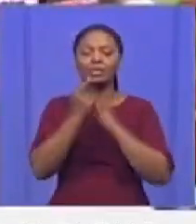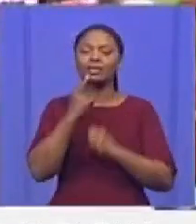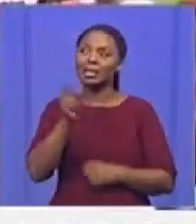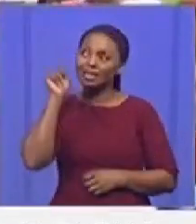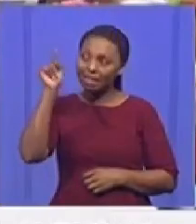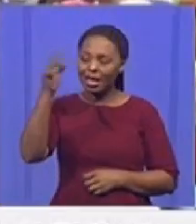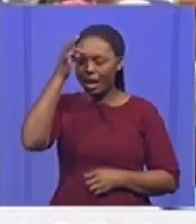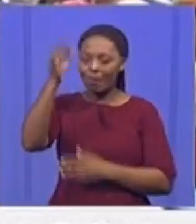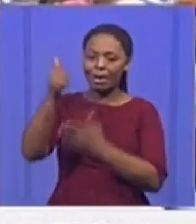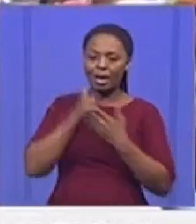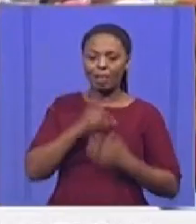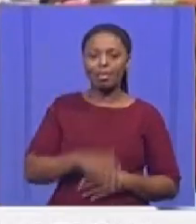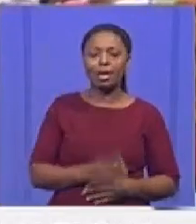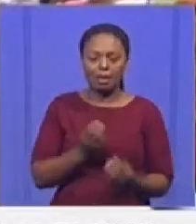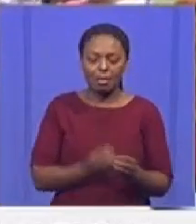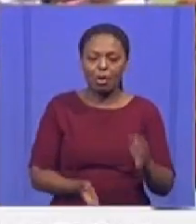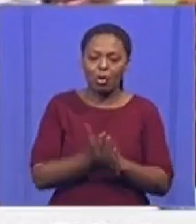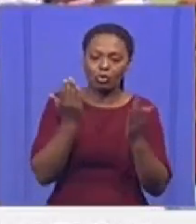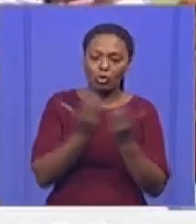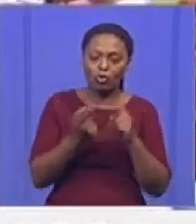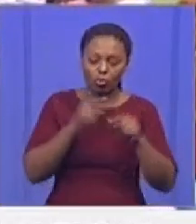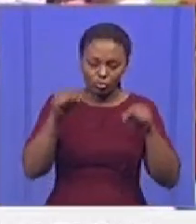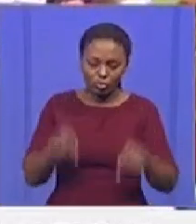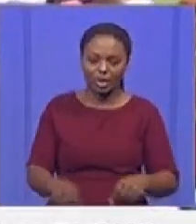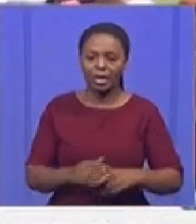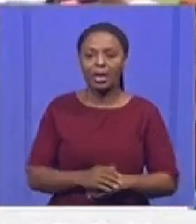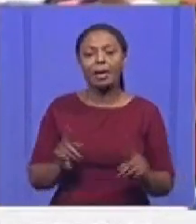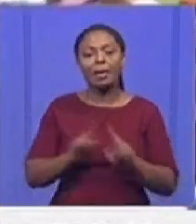say that the kids can go to school at any time from today.